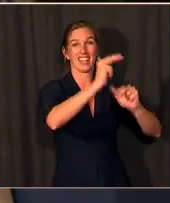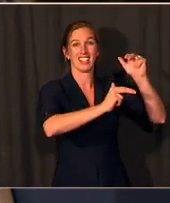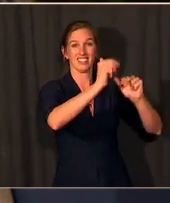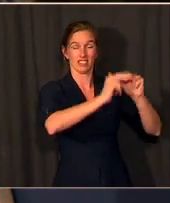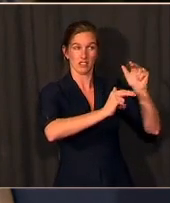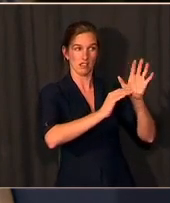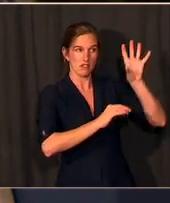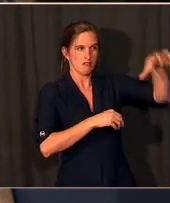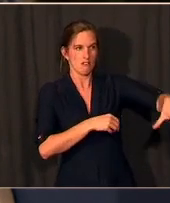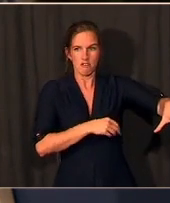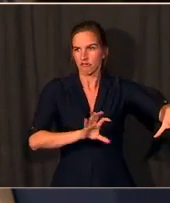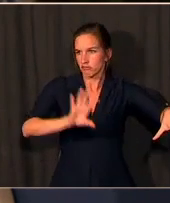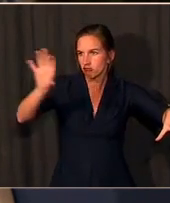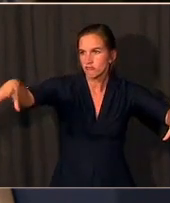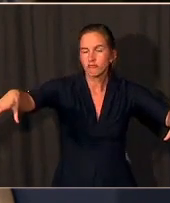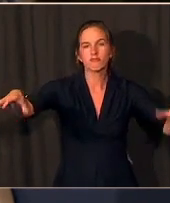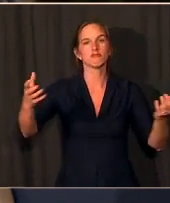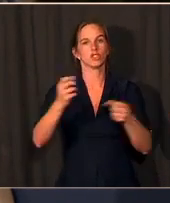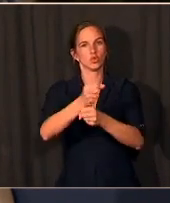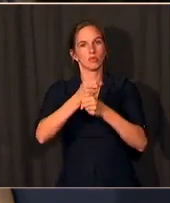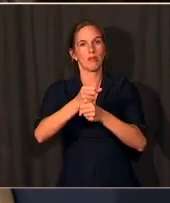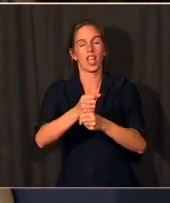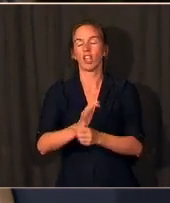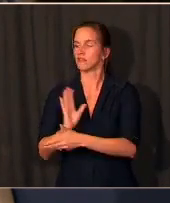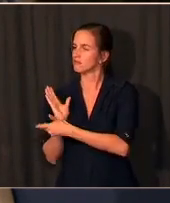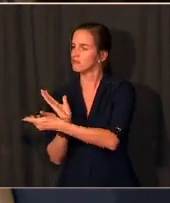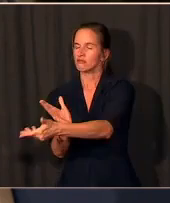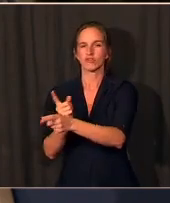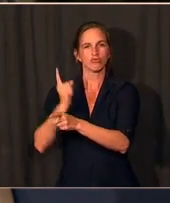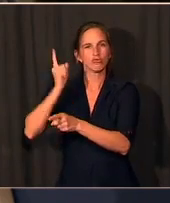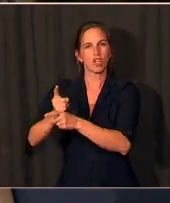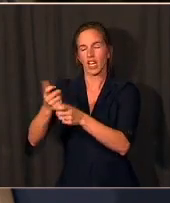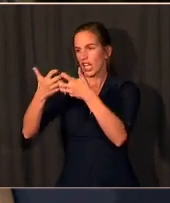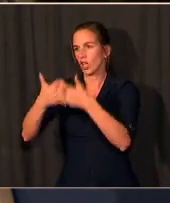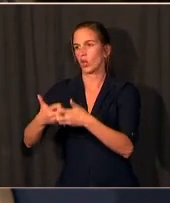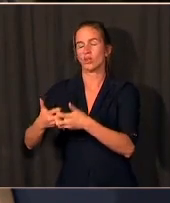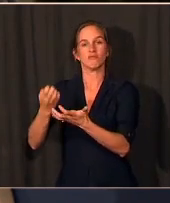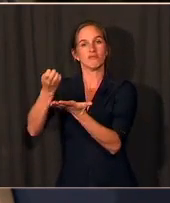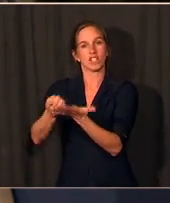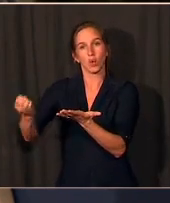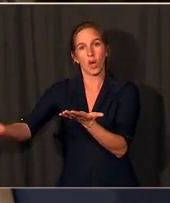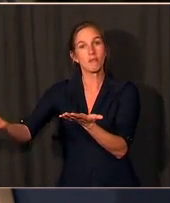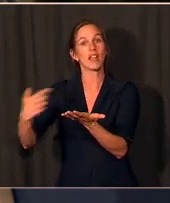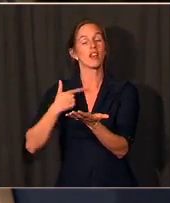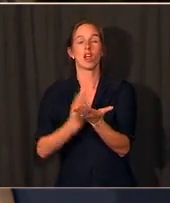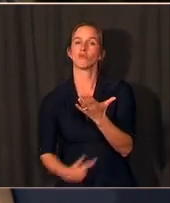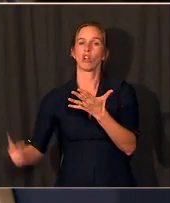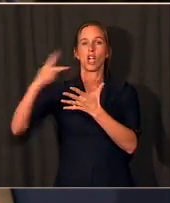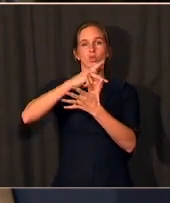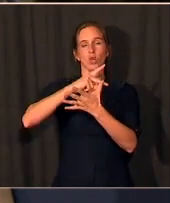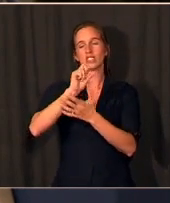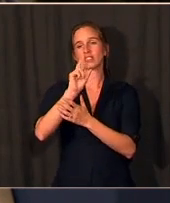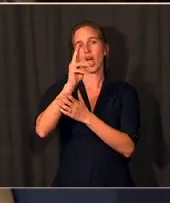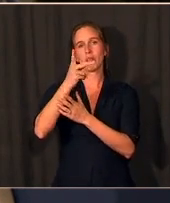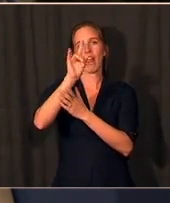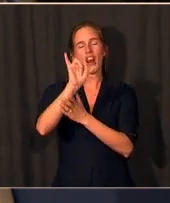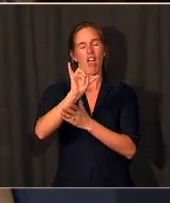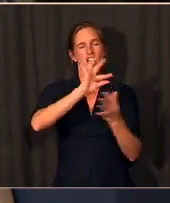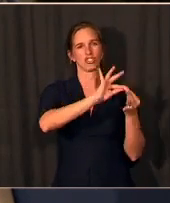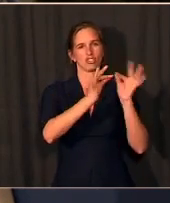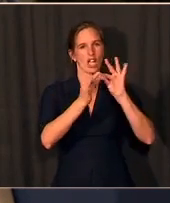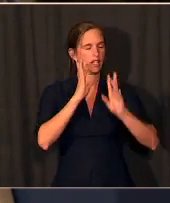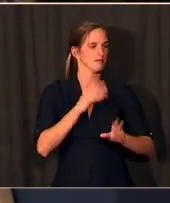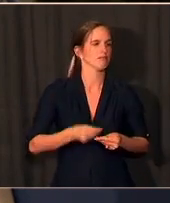right specialized machinery and equipment, and prioritizing supply chain materials through the